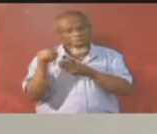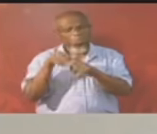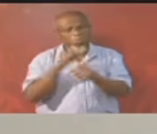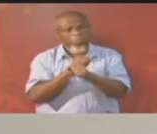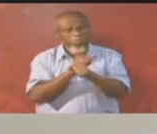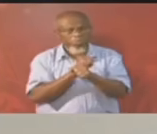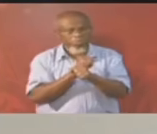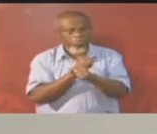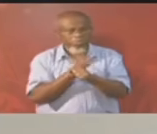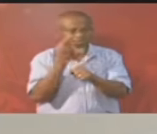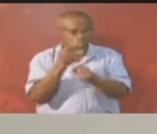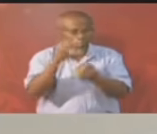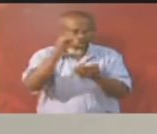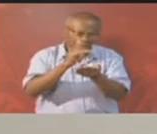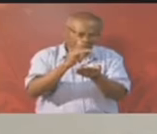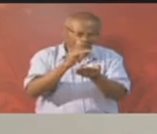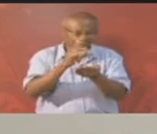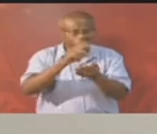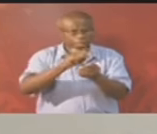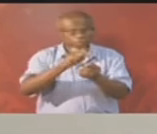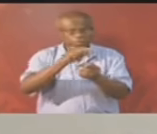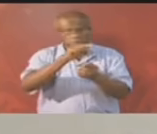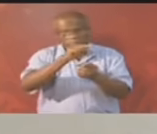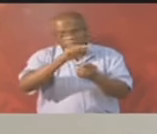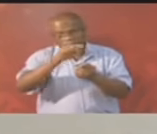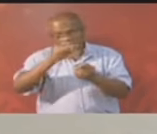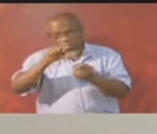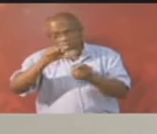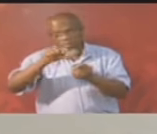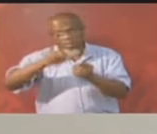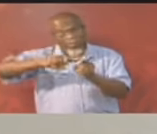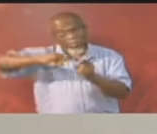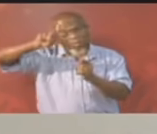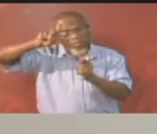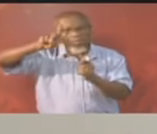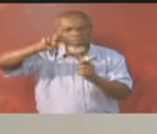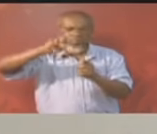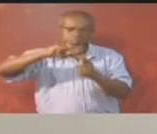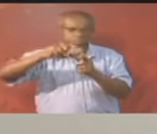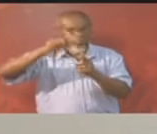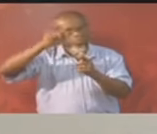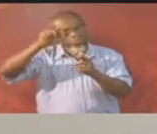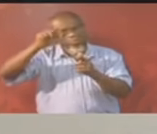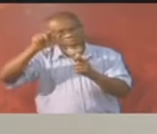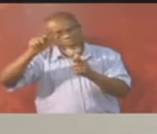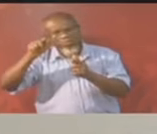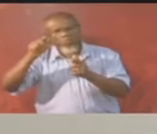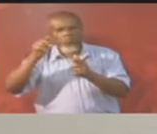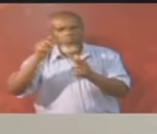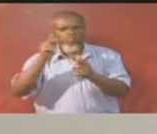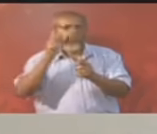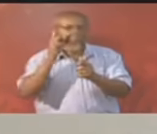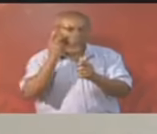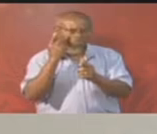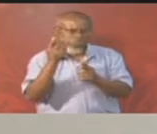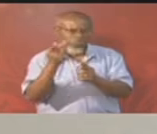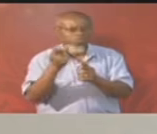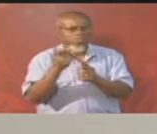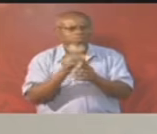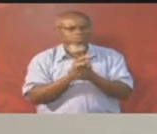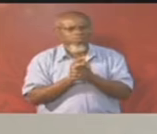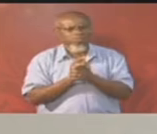measures, is something that takes some time. So we're seeing that we've been applying the brakes, and we're starting to see slowing, and we